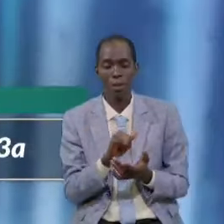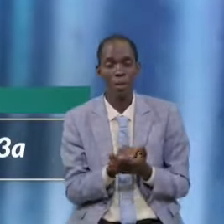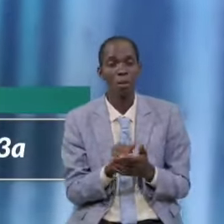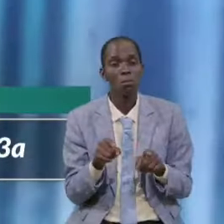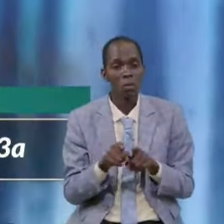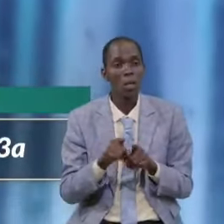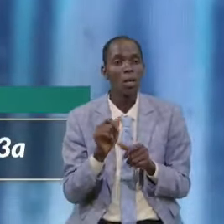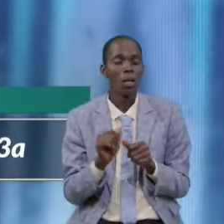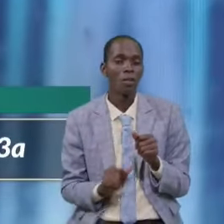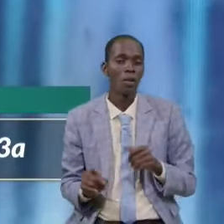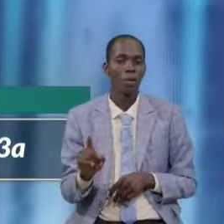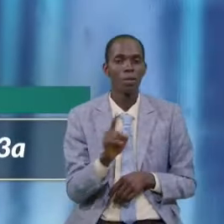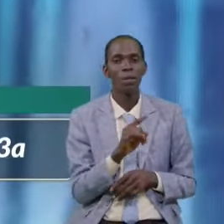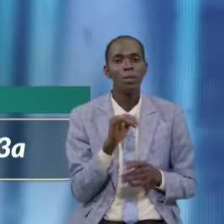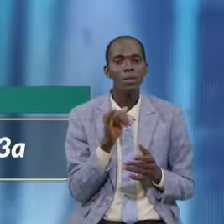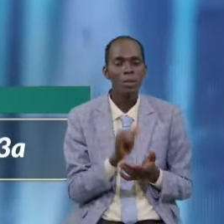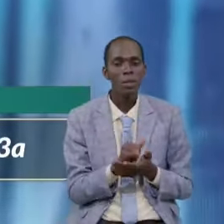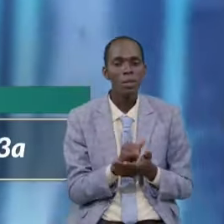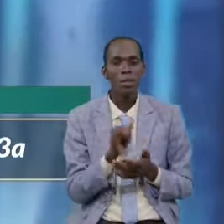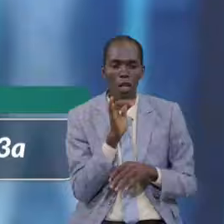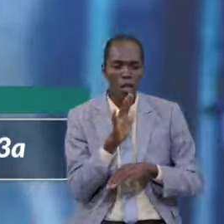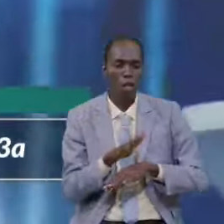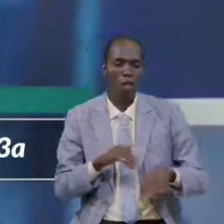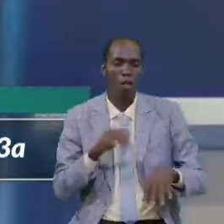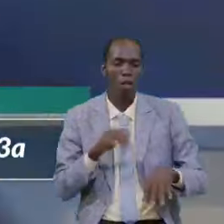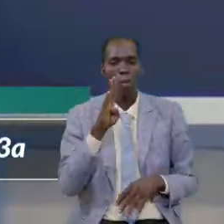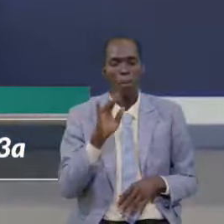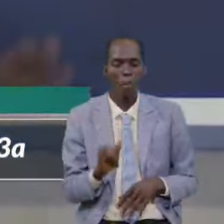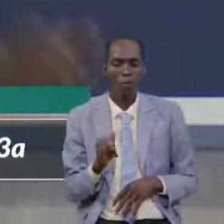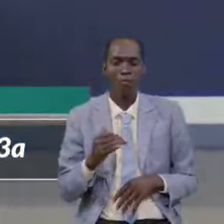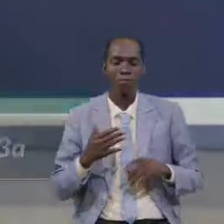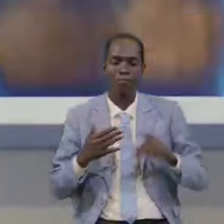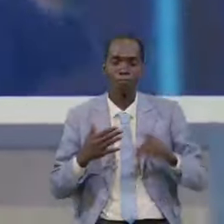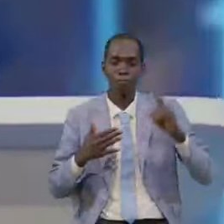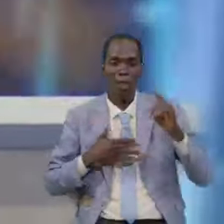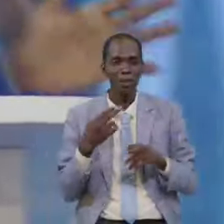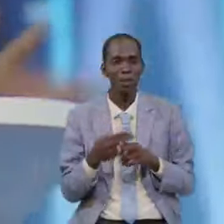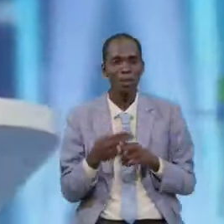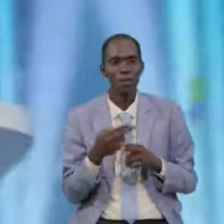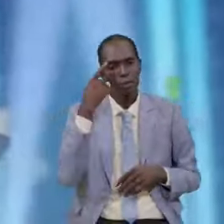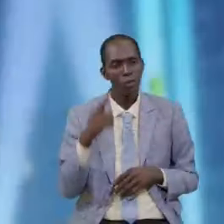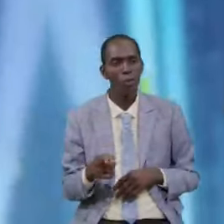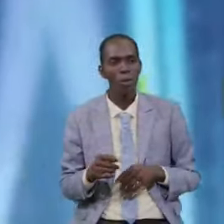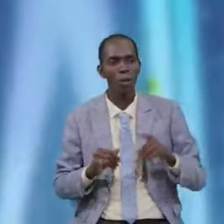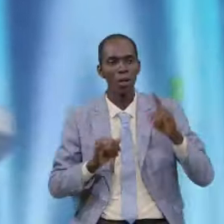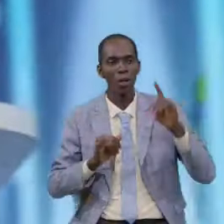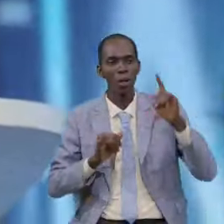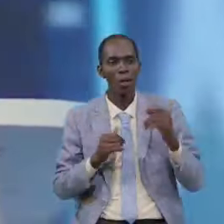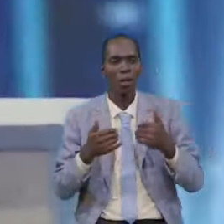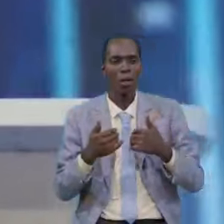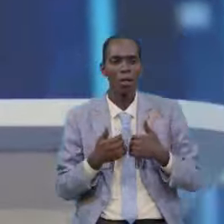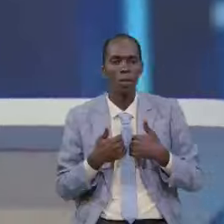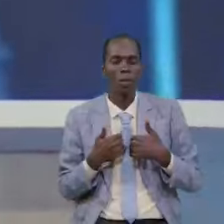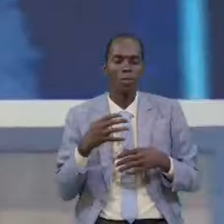is called by my name, for I have created him. I,